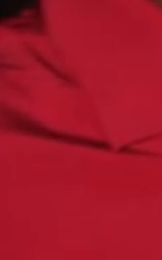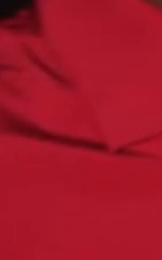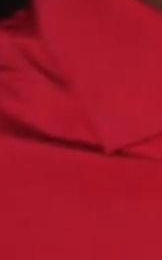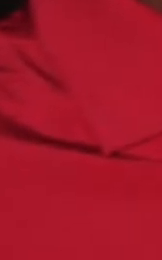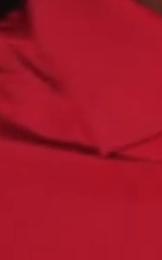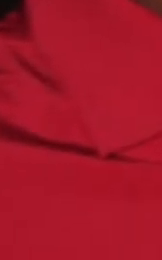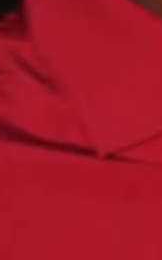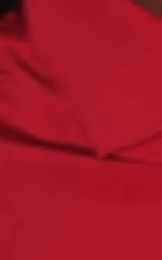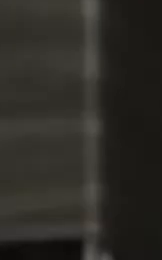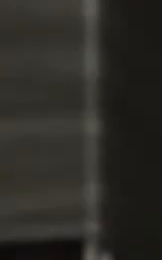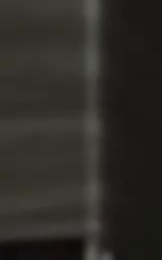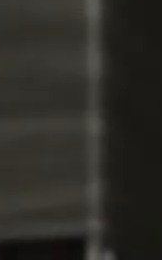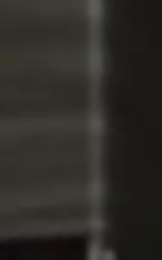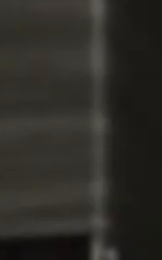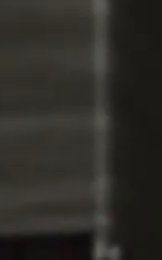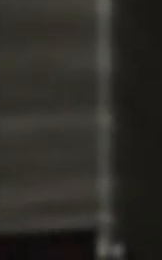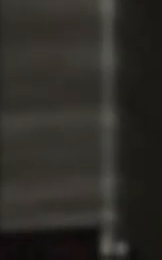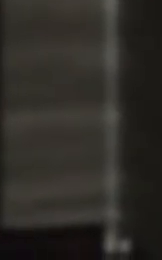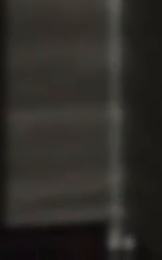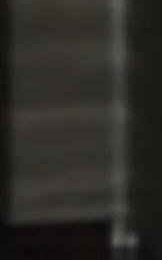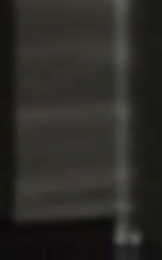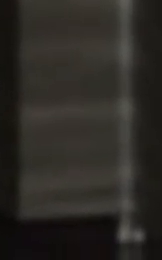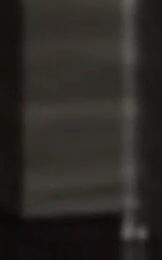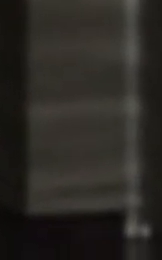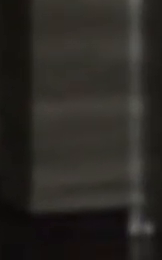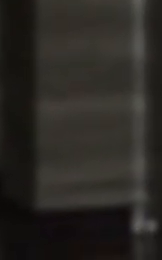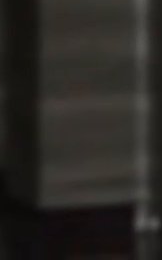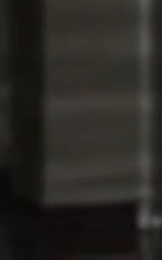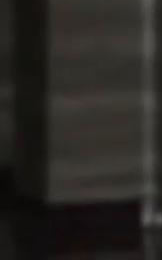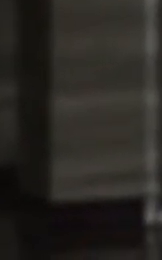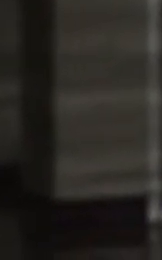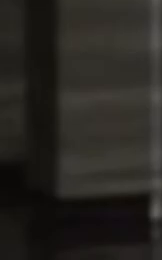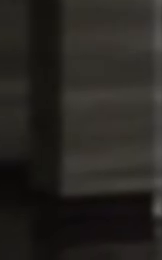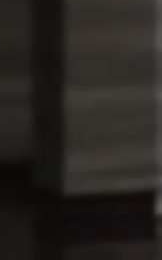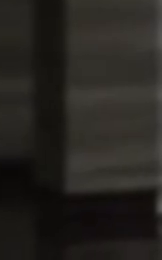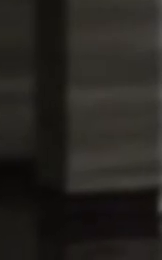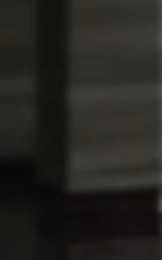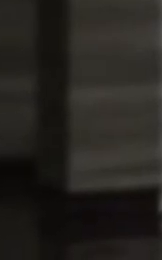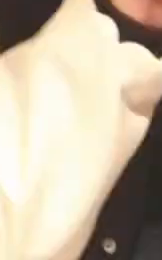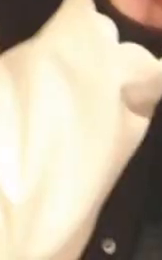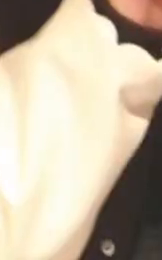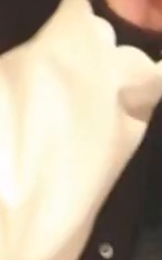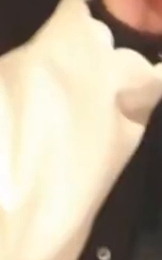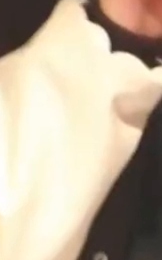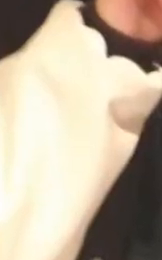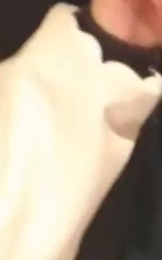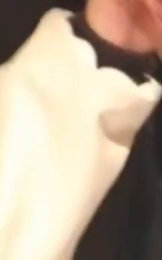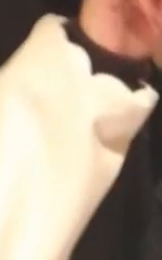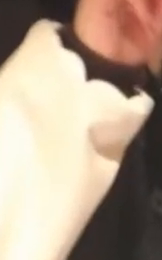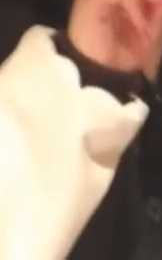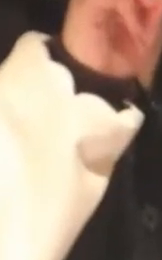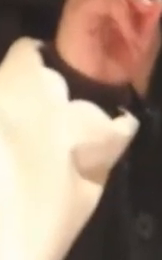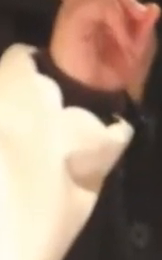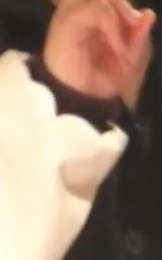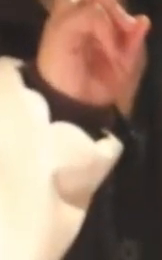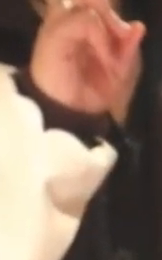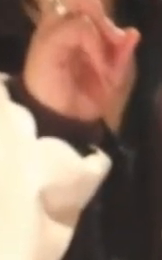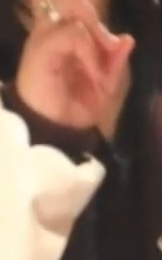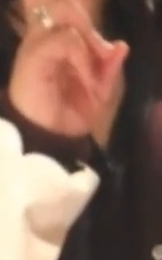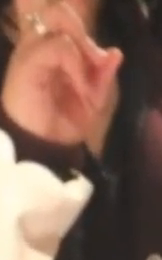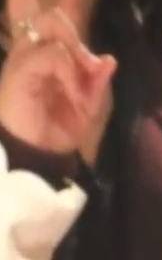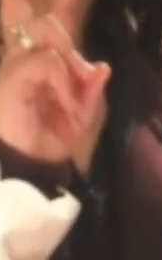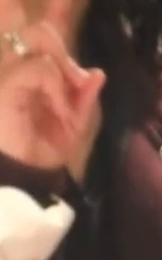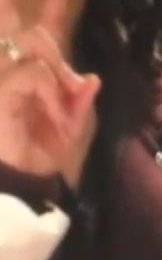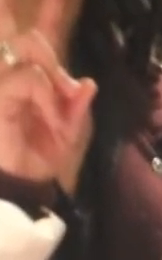For those of you entering the stadium, please help yourself to complimentary water bottles, fans, and programs located at the home entrance